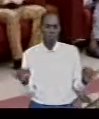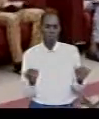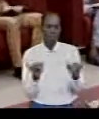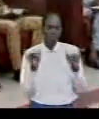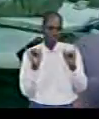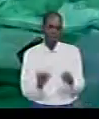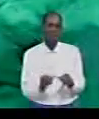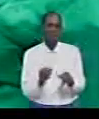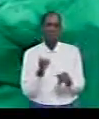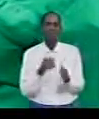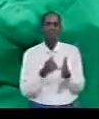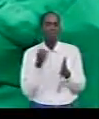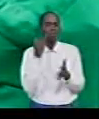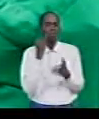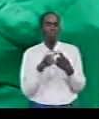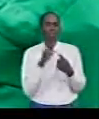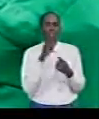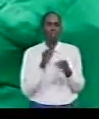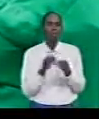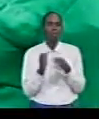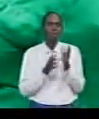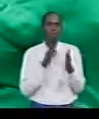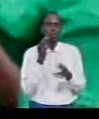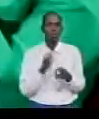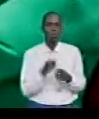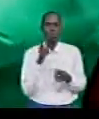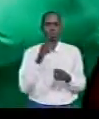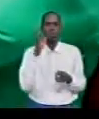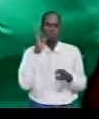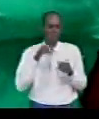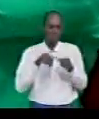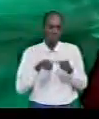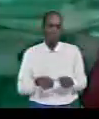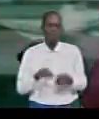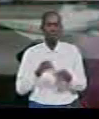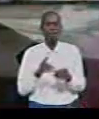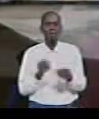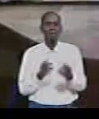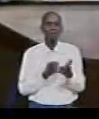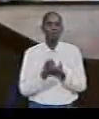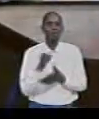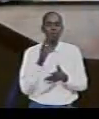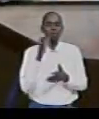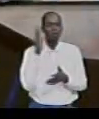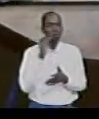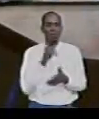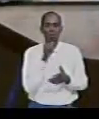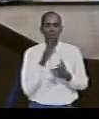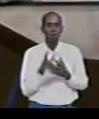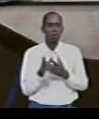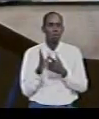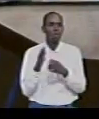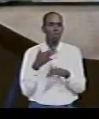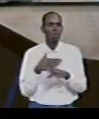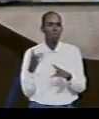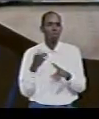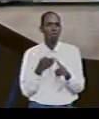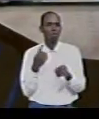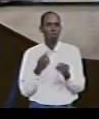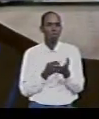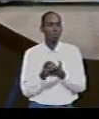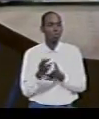Jesus' name. You'll abide in the truth. You will not run away from the truth. You will